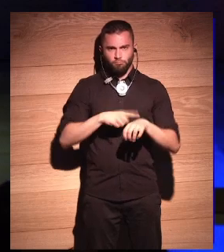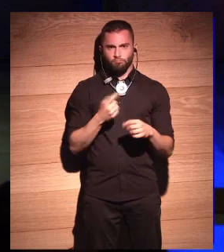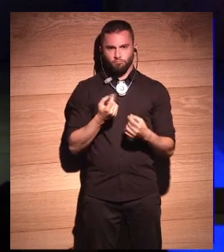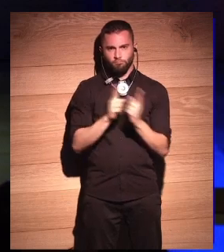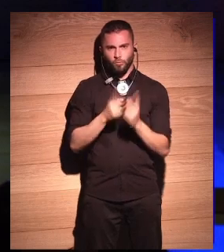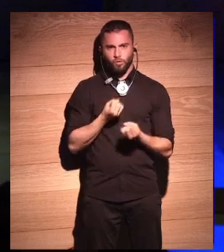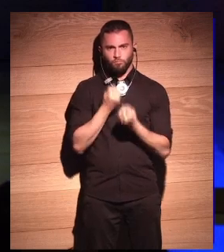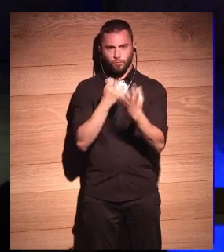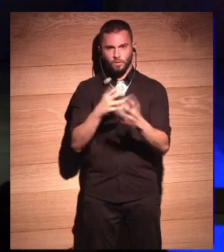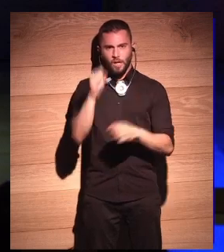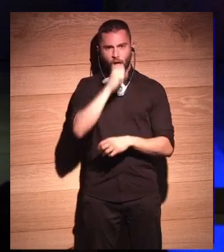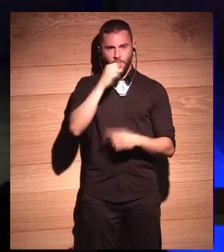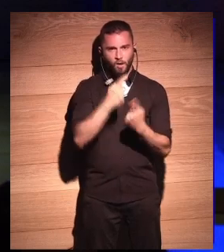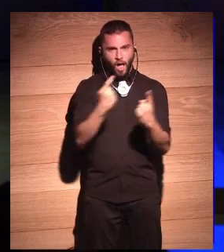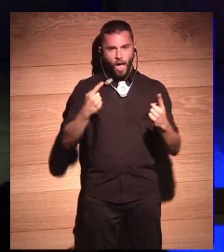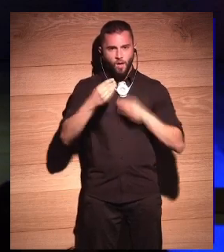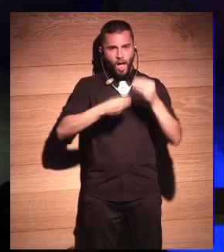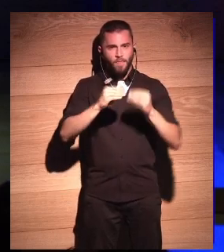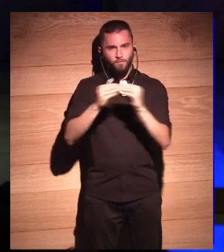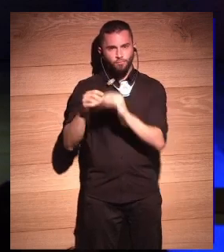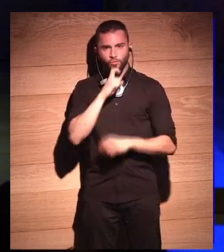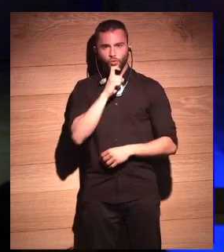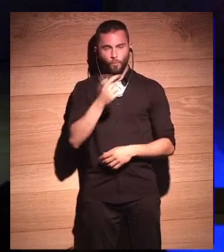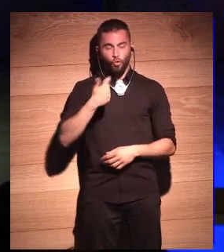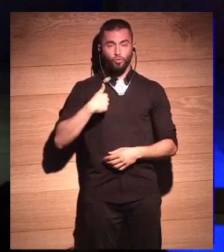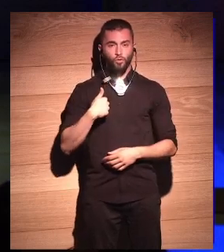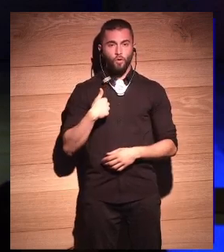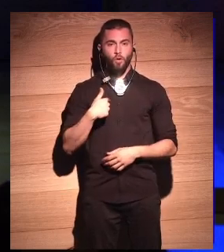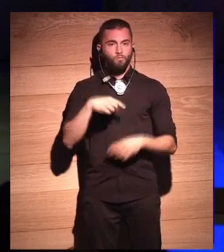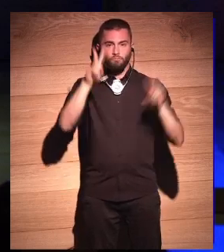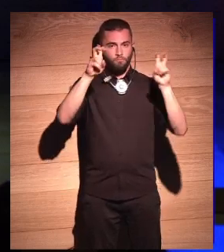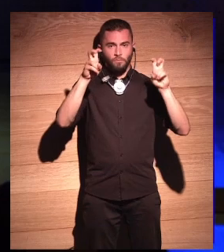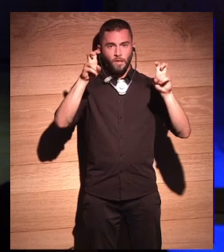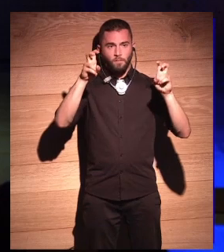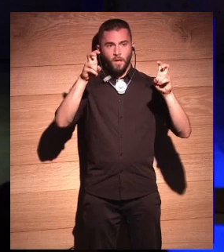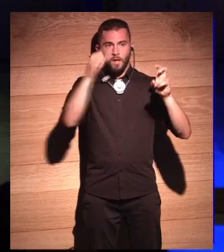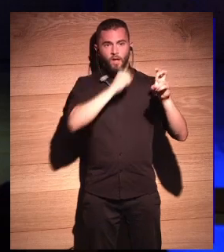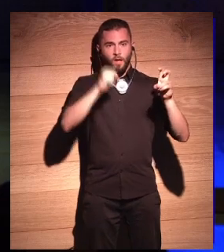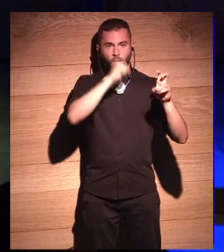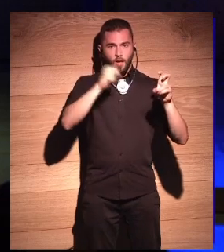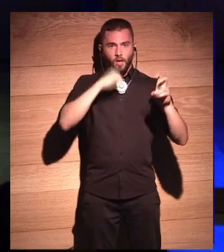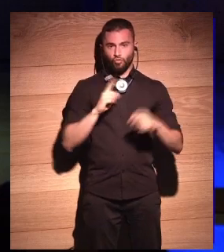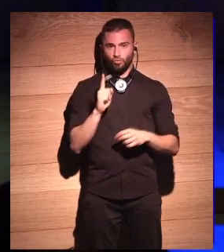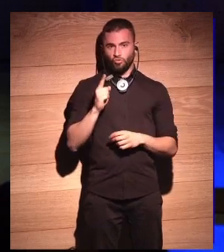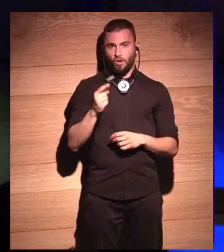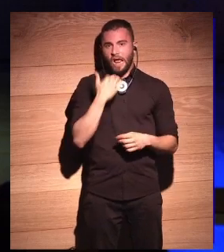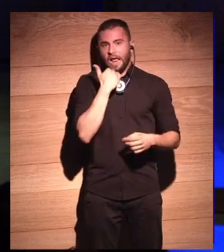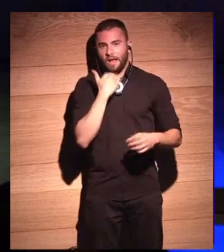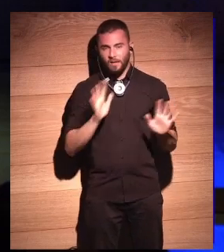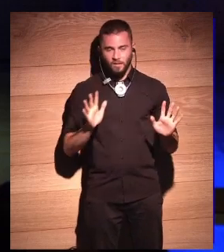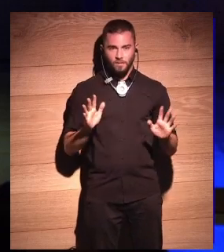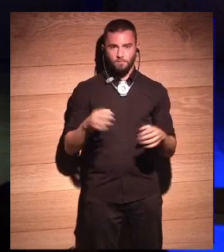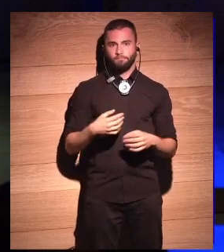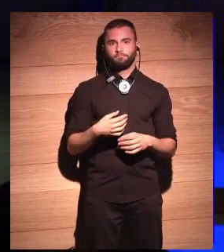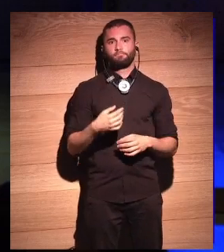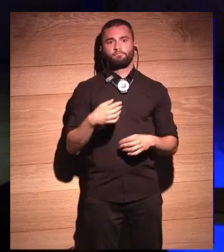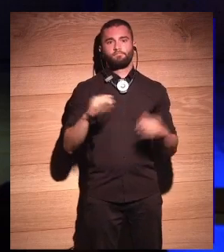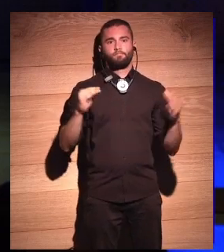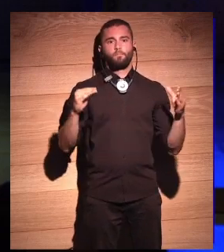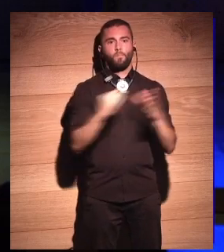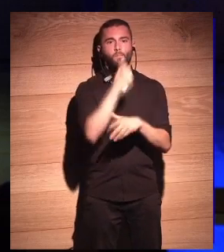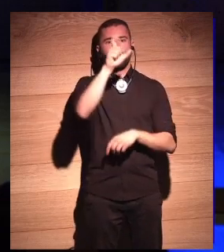I compose a track just by myself in the studio, not always completely by myself. I work with another producer sometimes too, but I make music